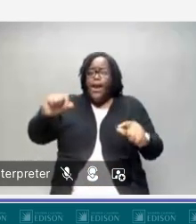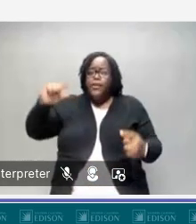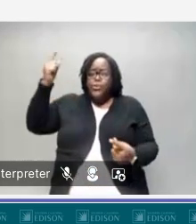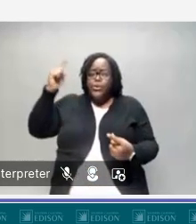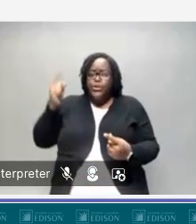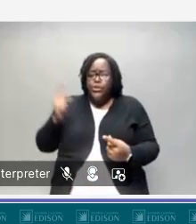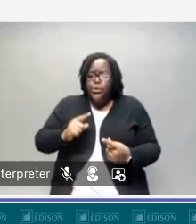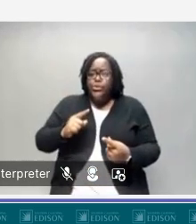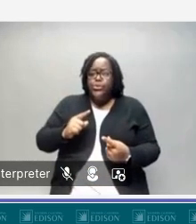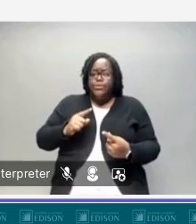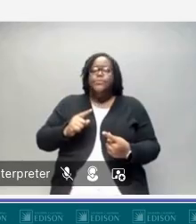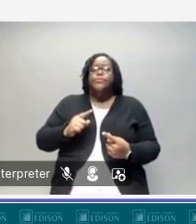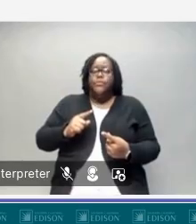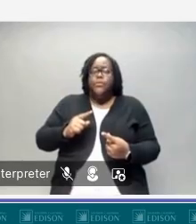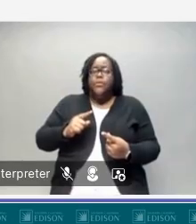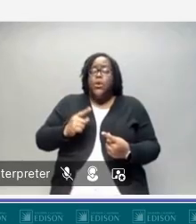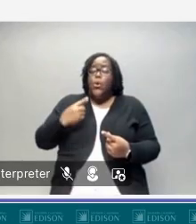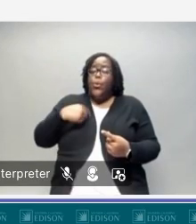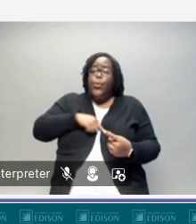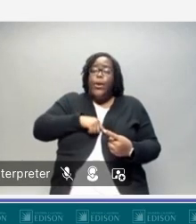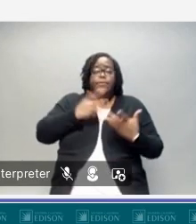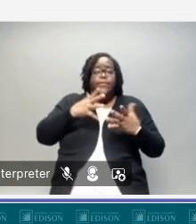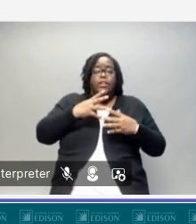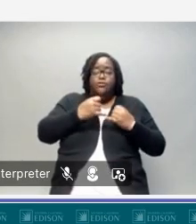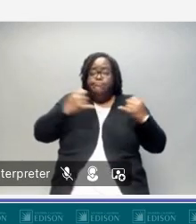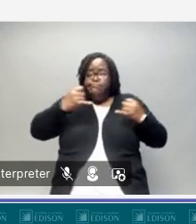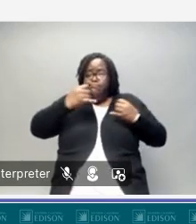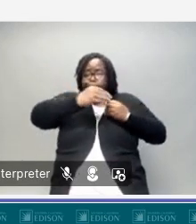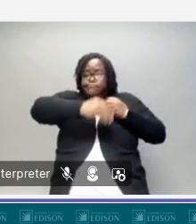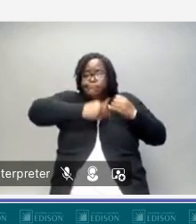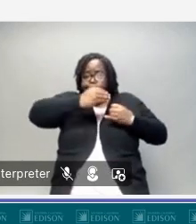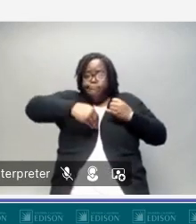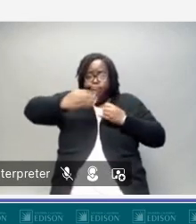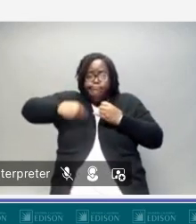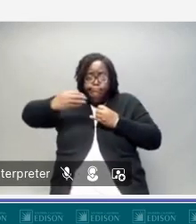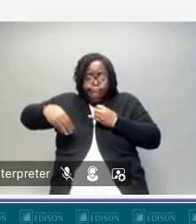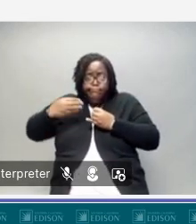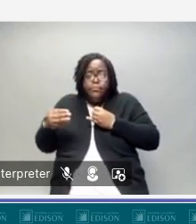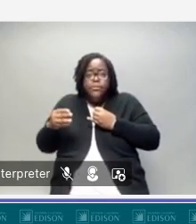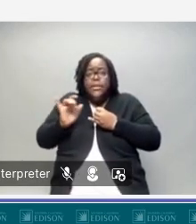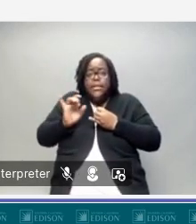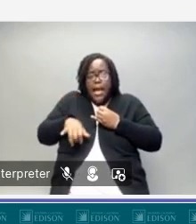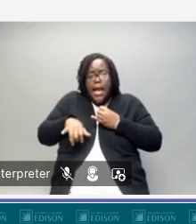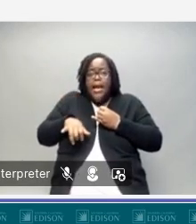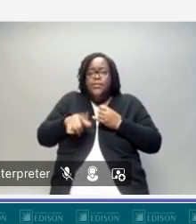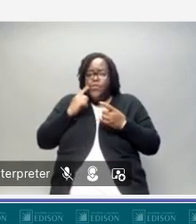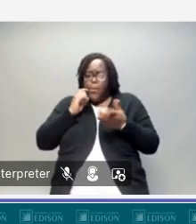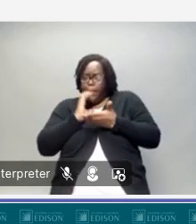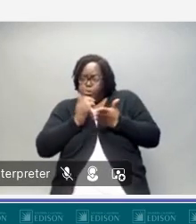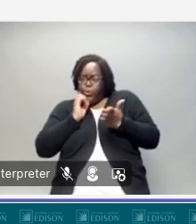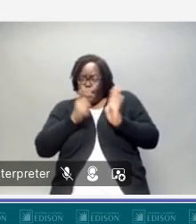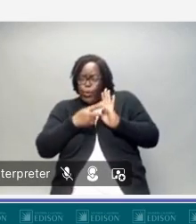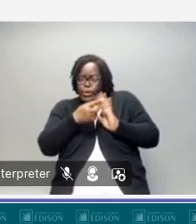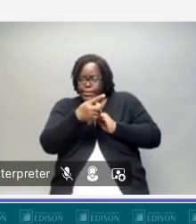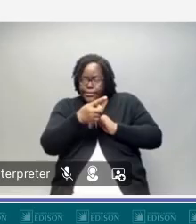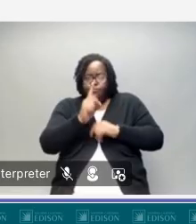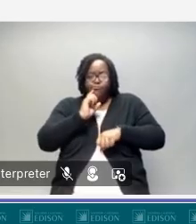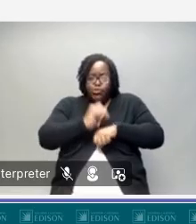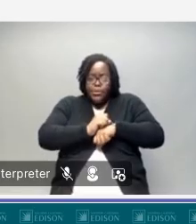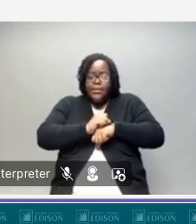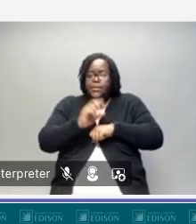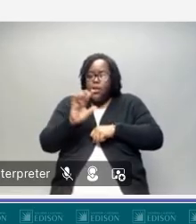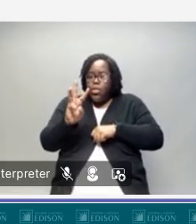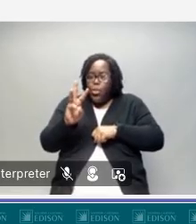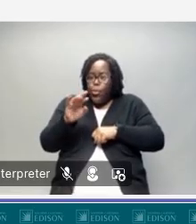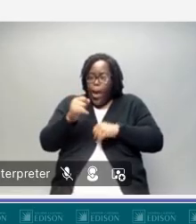mitigate impacts. We have covered conductor, which is, you can see kind of from the picture here, it's literally our wires